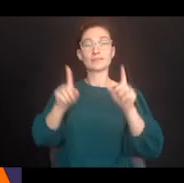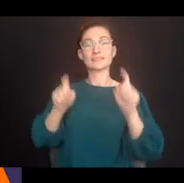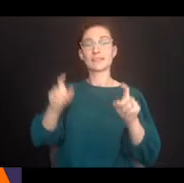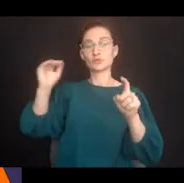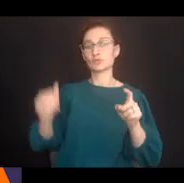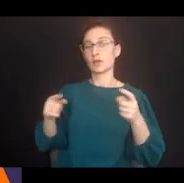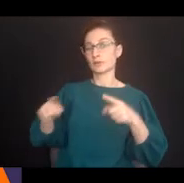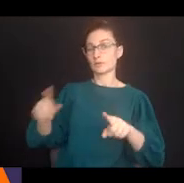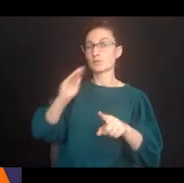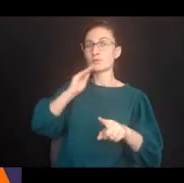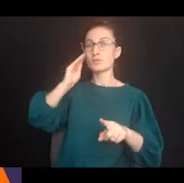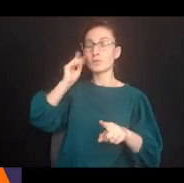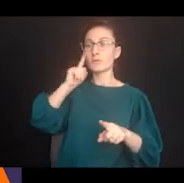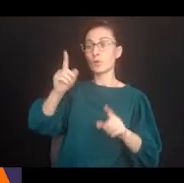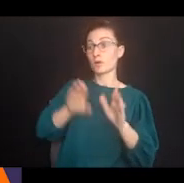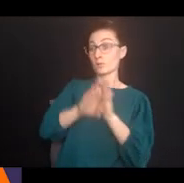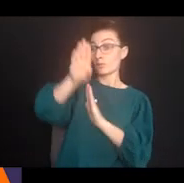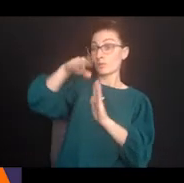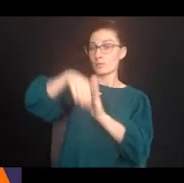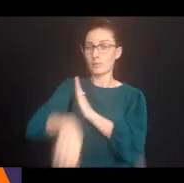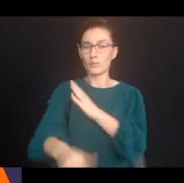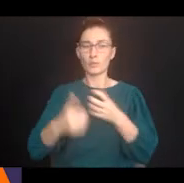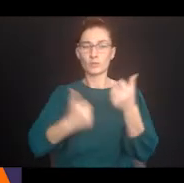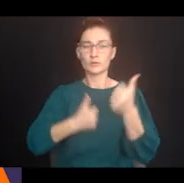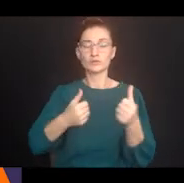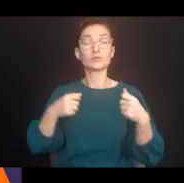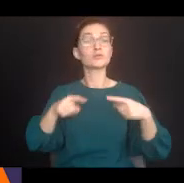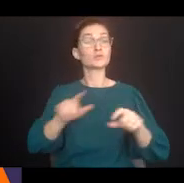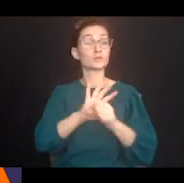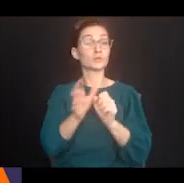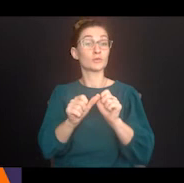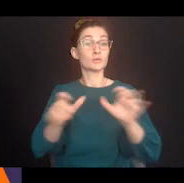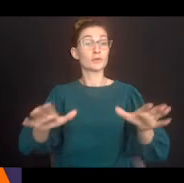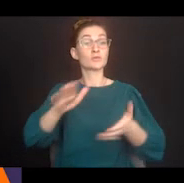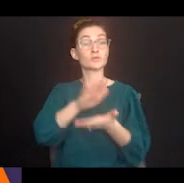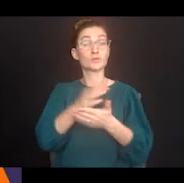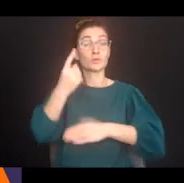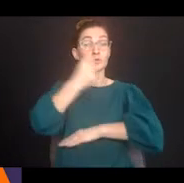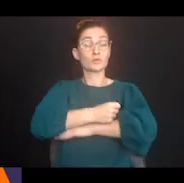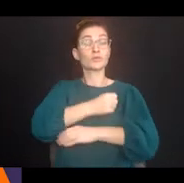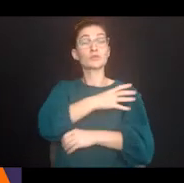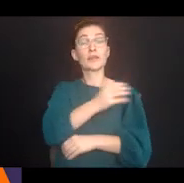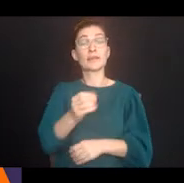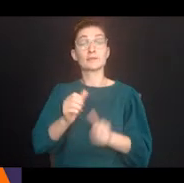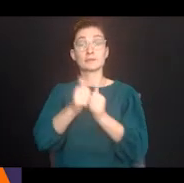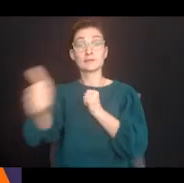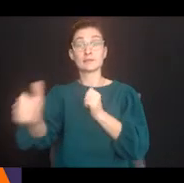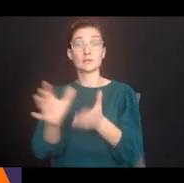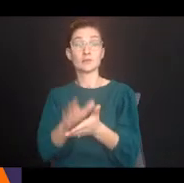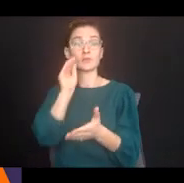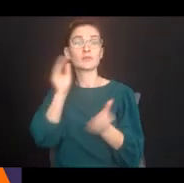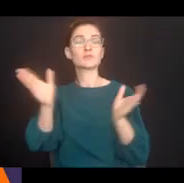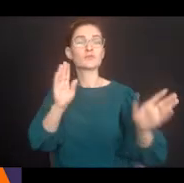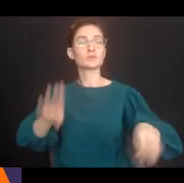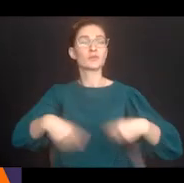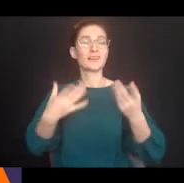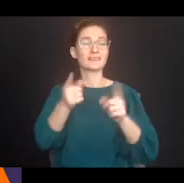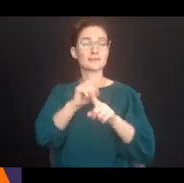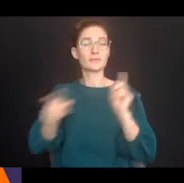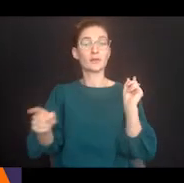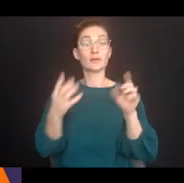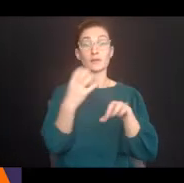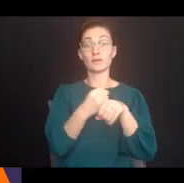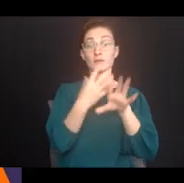child at home for progress or regression. Due to COVID-19, school closures and distance learning, services have been provided